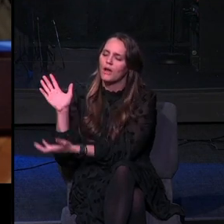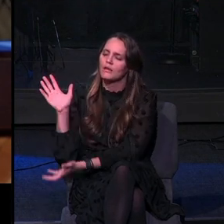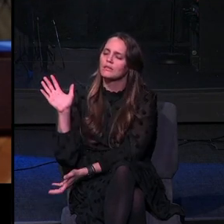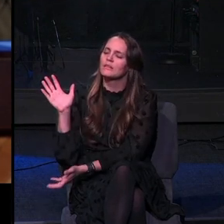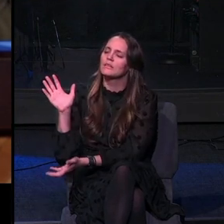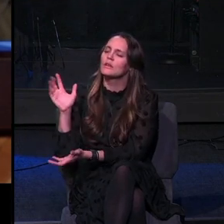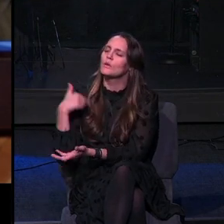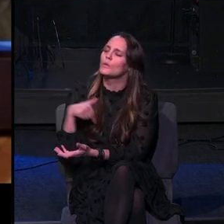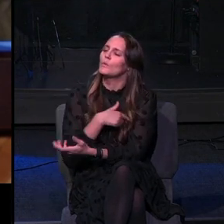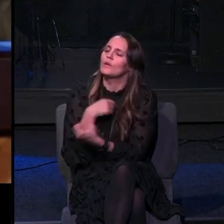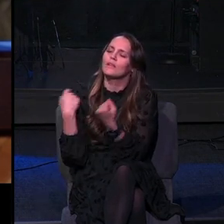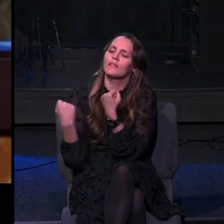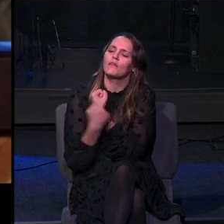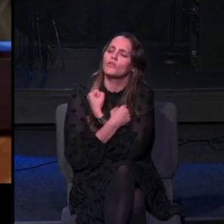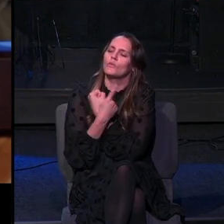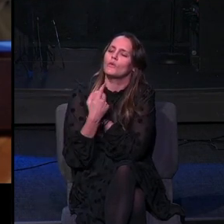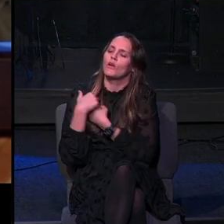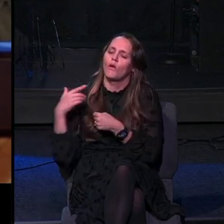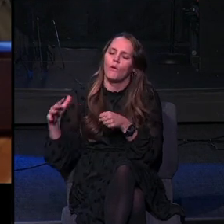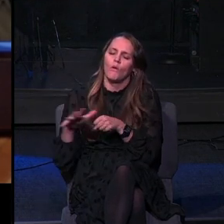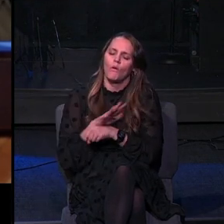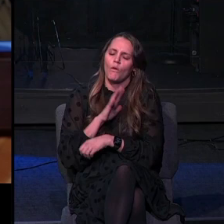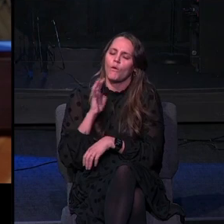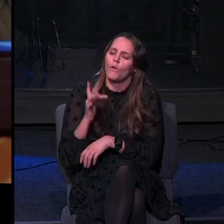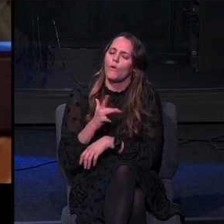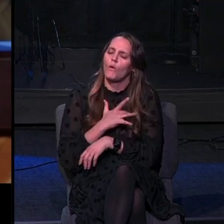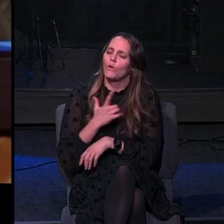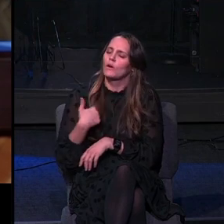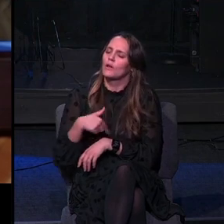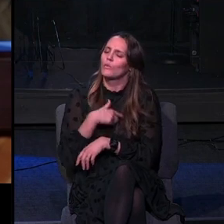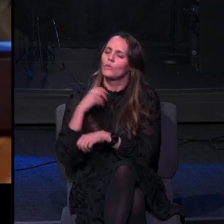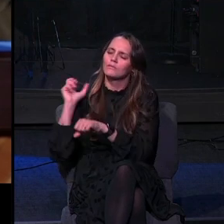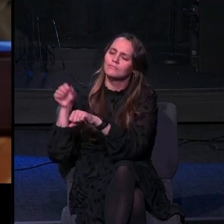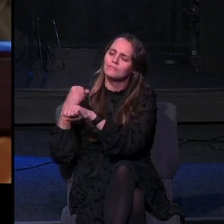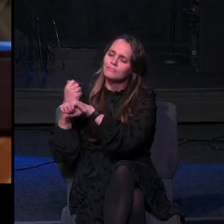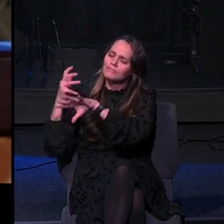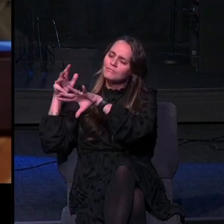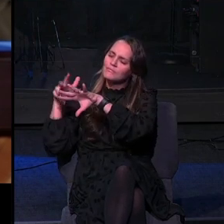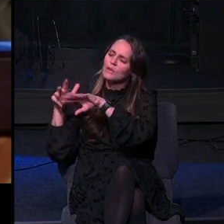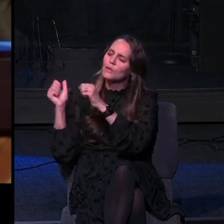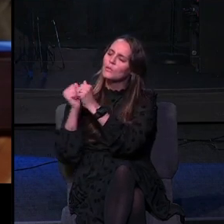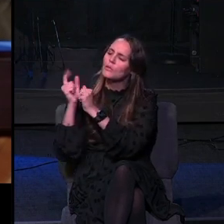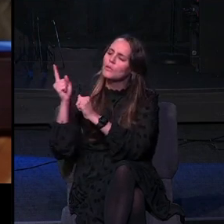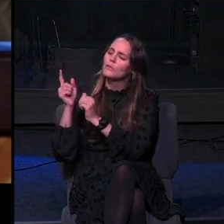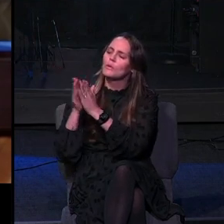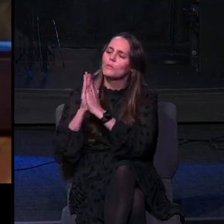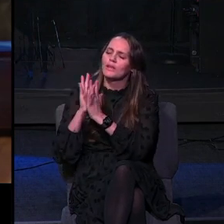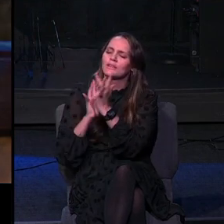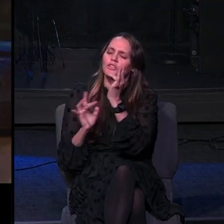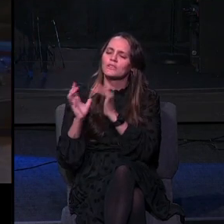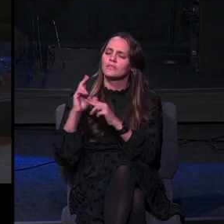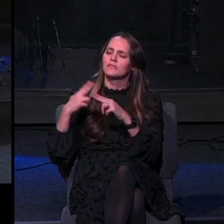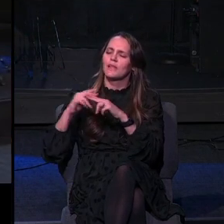heart. We anchor ourselves to you right now. We pray this in Jesus' name. All God's people said together.